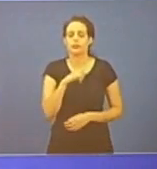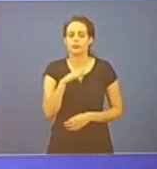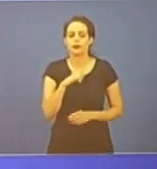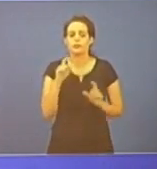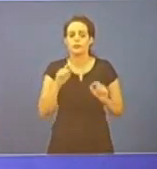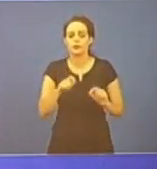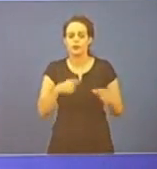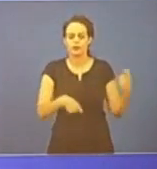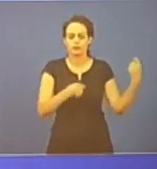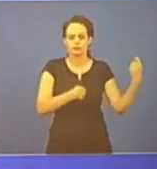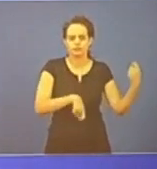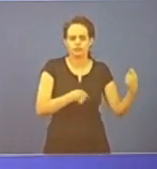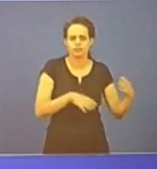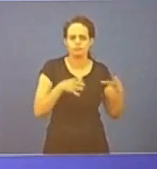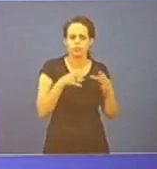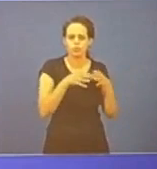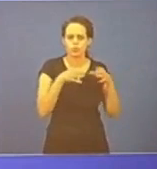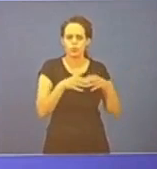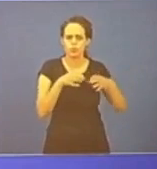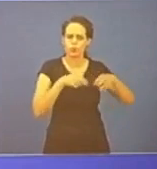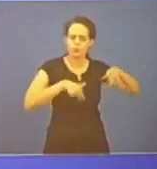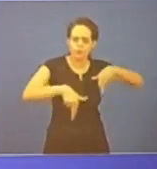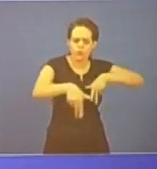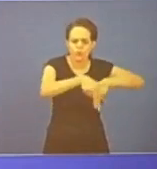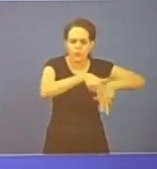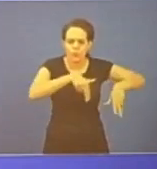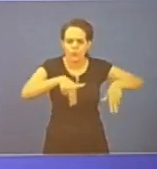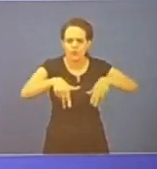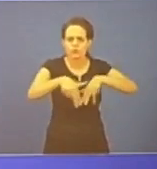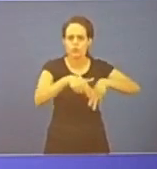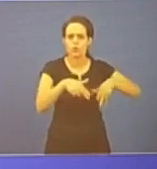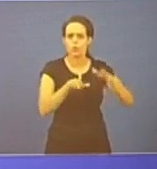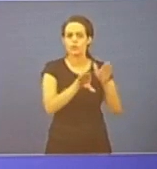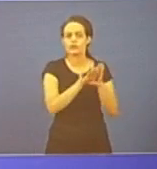A serenade and evangelization in Linhares, Espírito Santo.